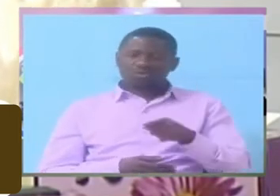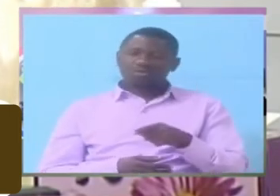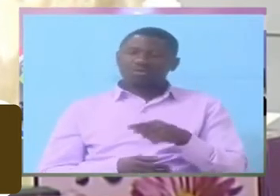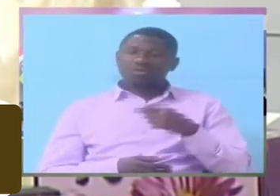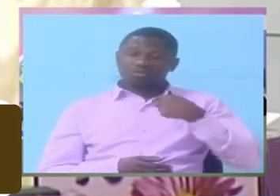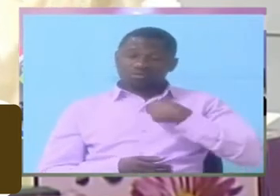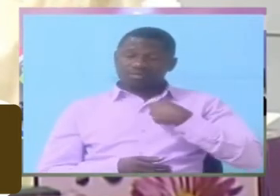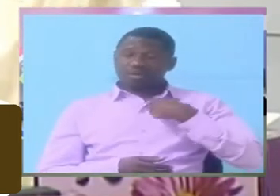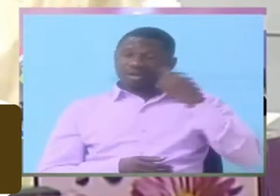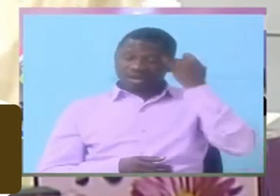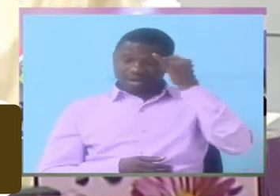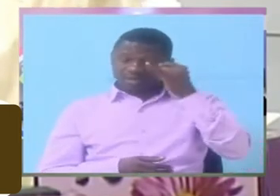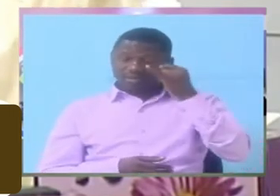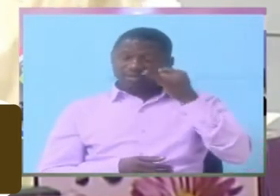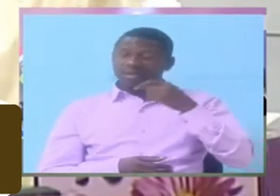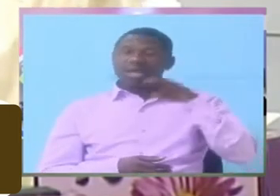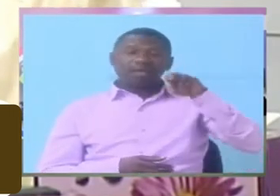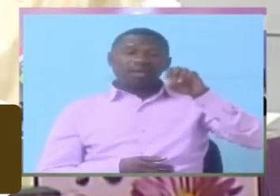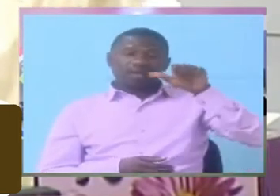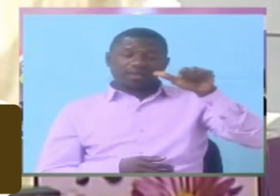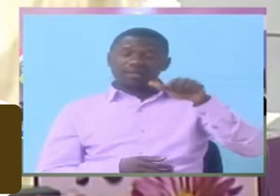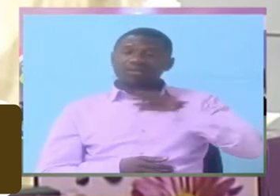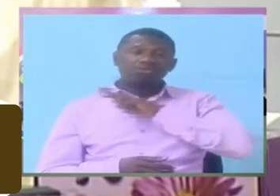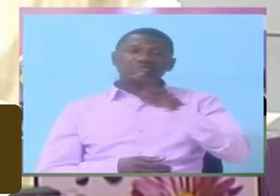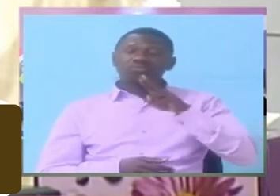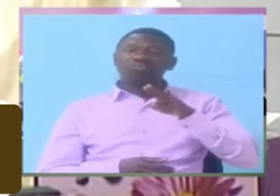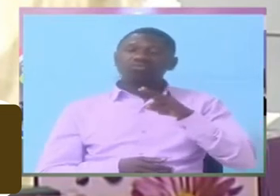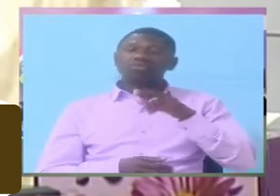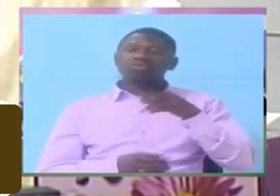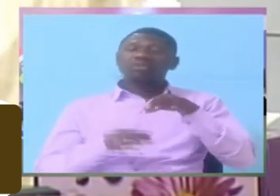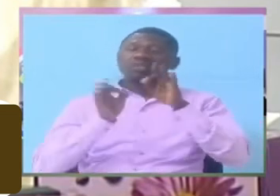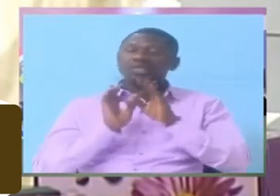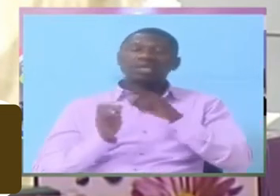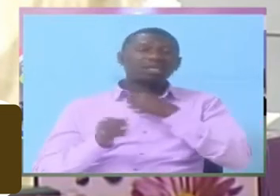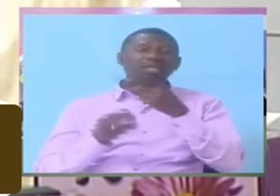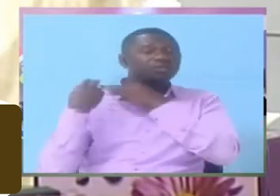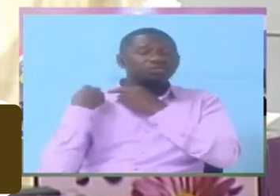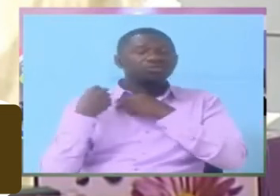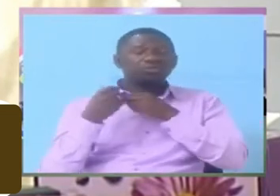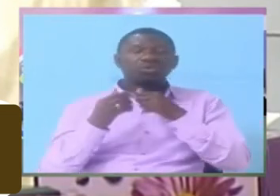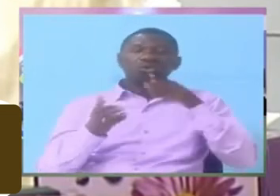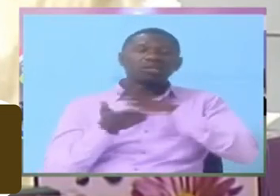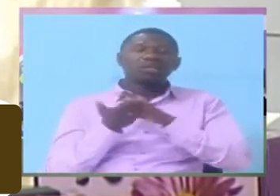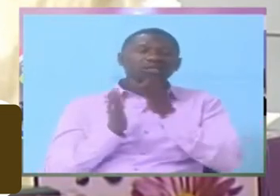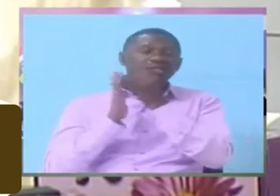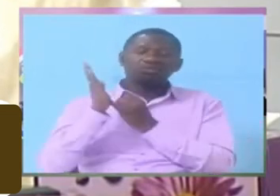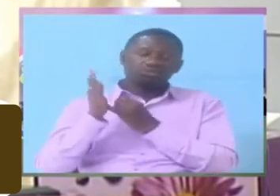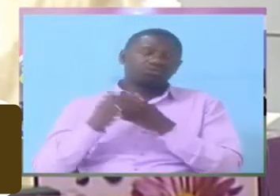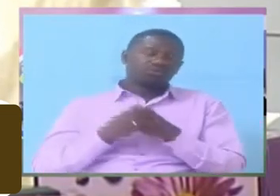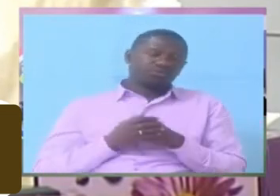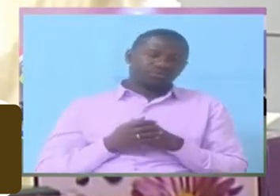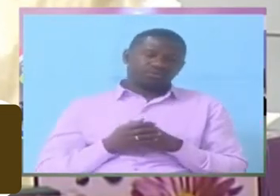complaint. Ndefangala mnya jeroto NIA manyan na wasida wo wasida tala okoldo. I was with the police